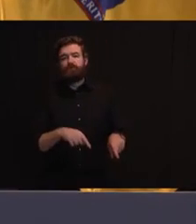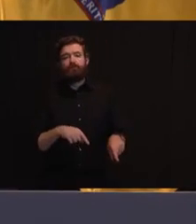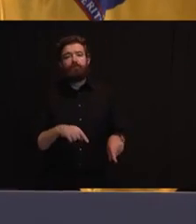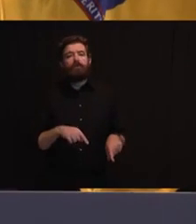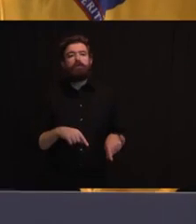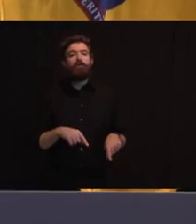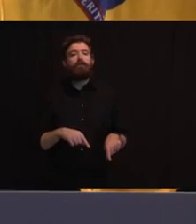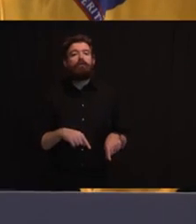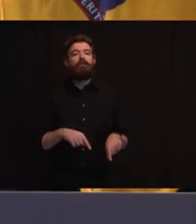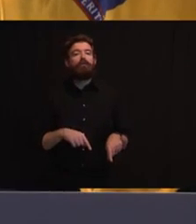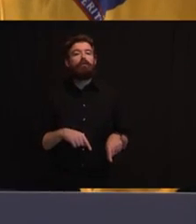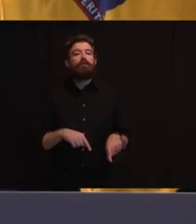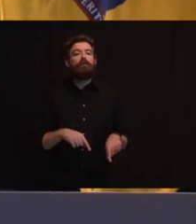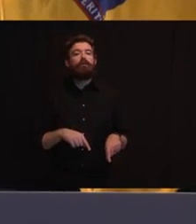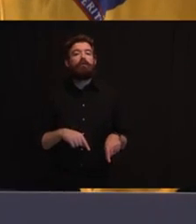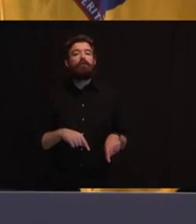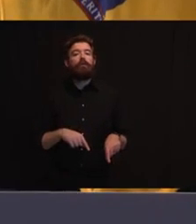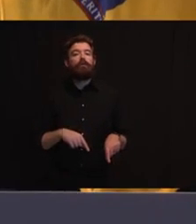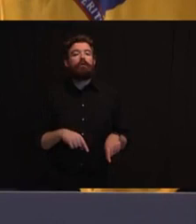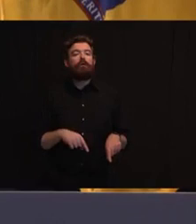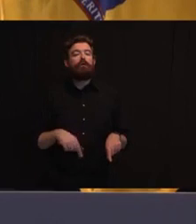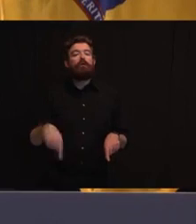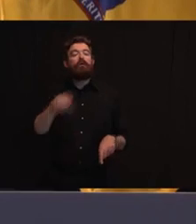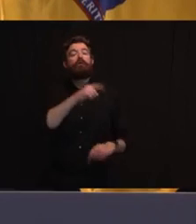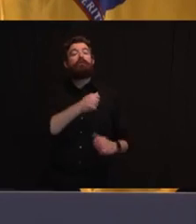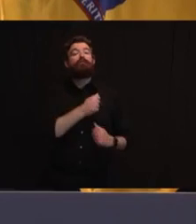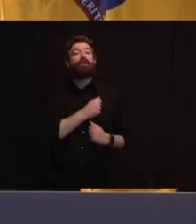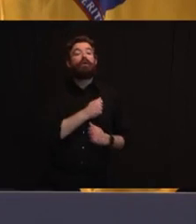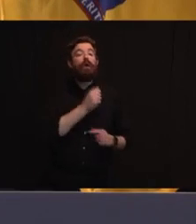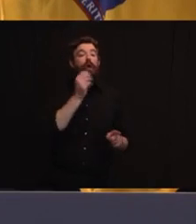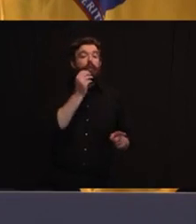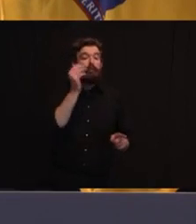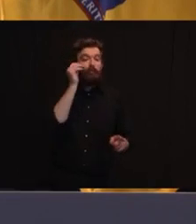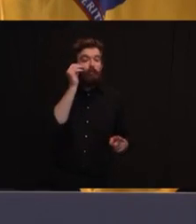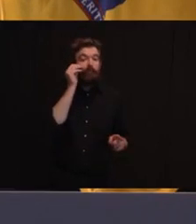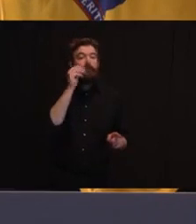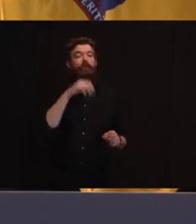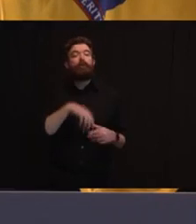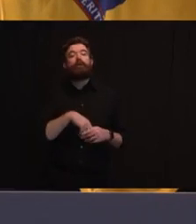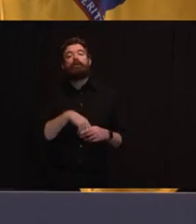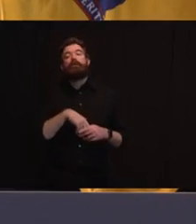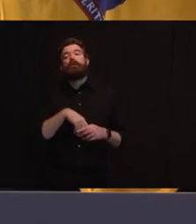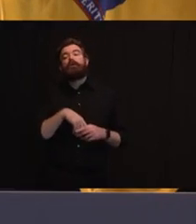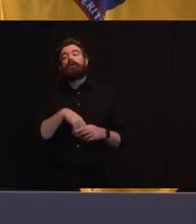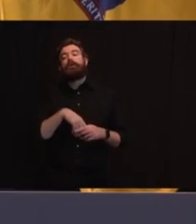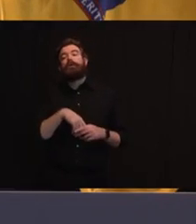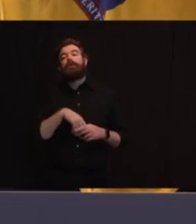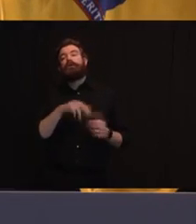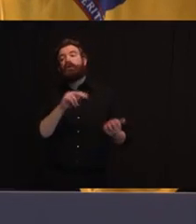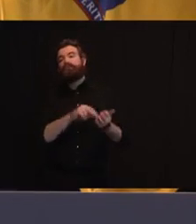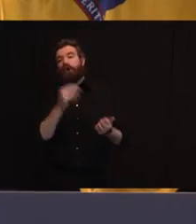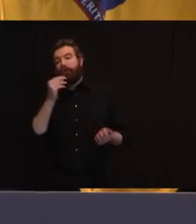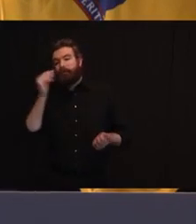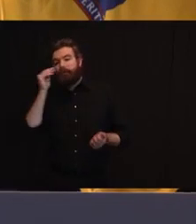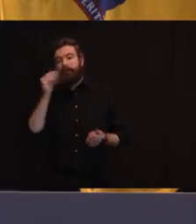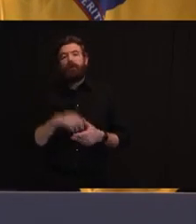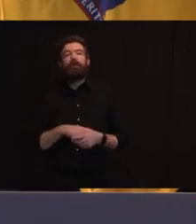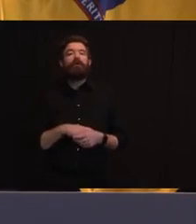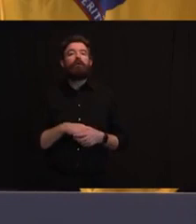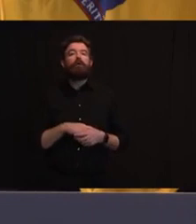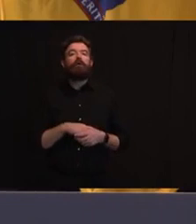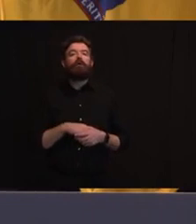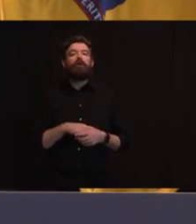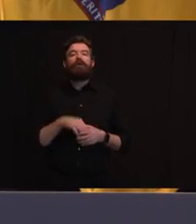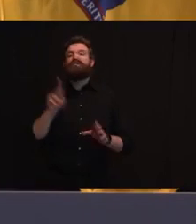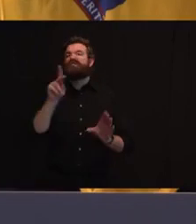whether veterans, I assume you mean staff as opposed to residents, staff at veterans homes, psychiatric hospitals, et